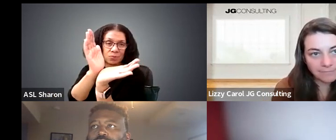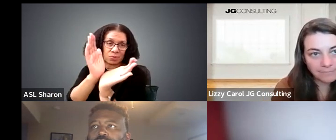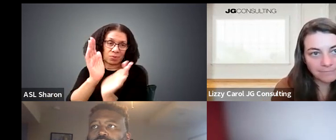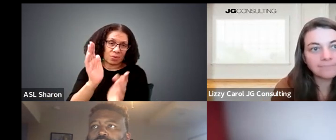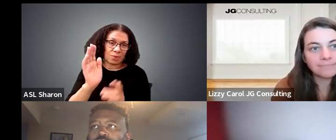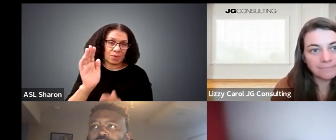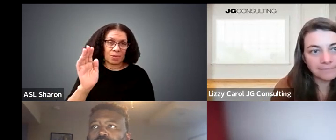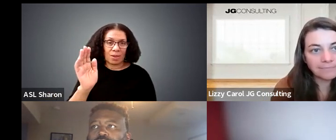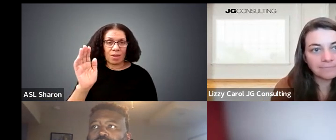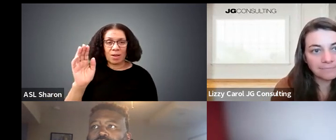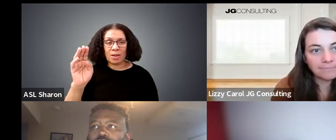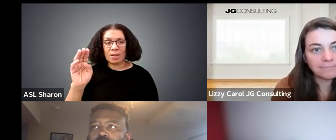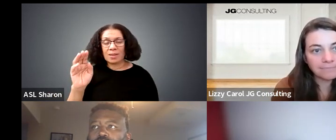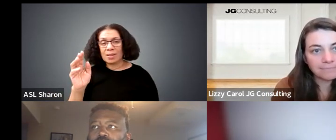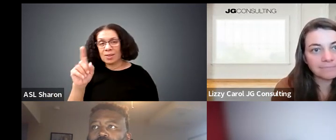need.